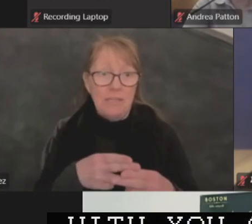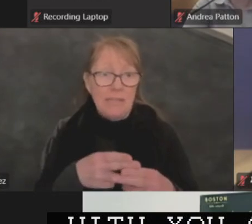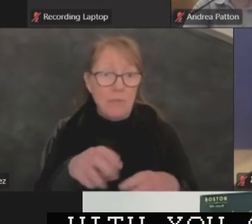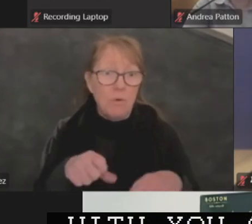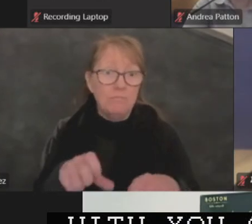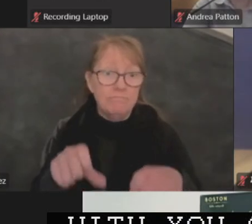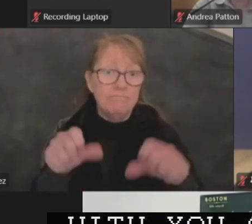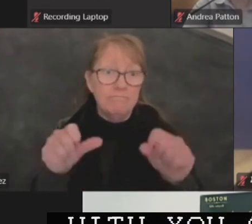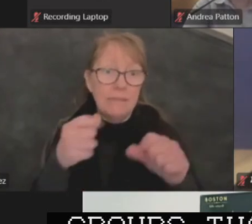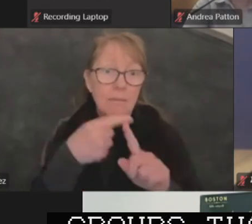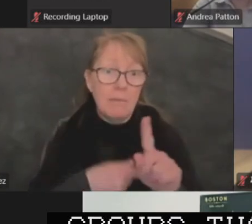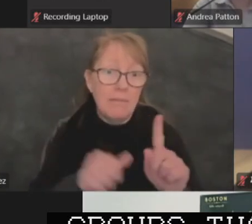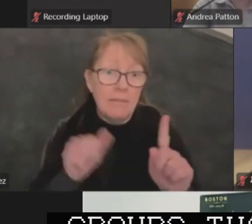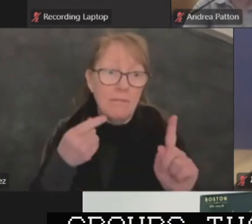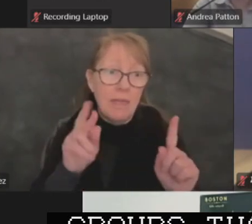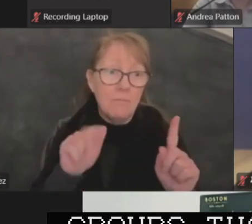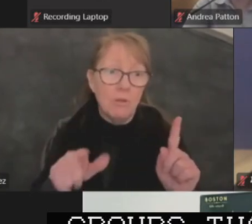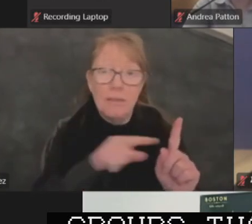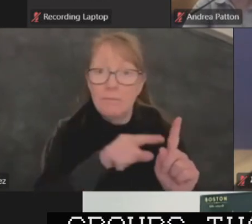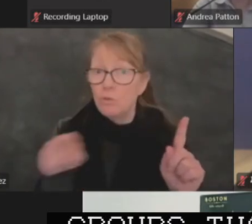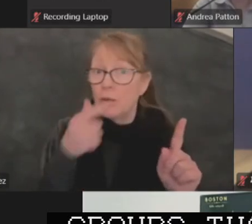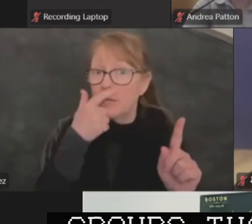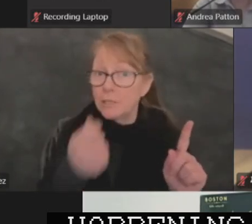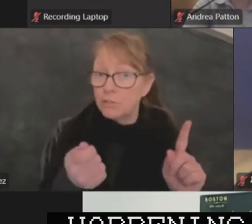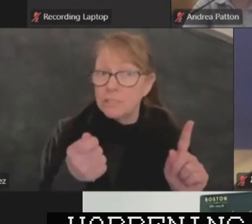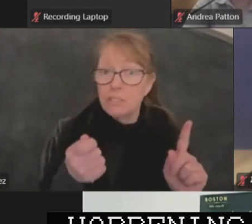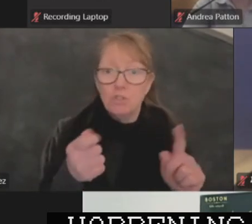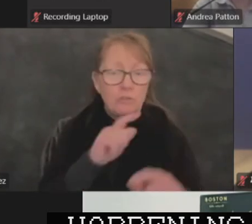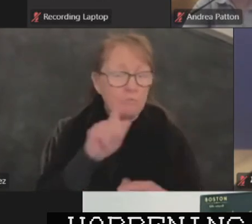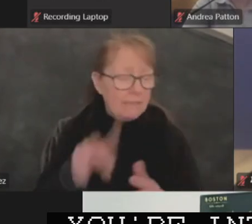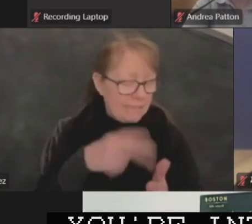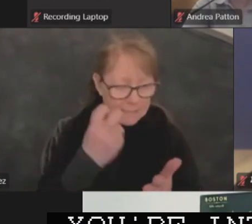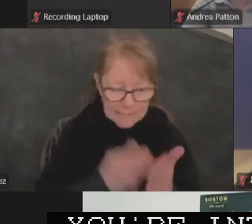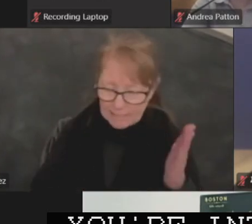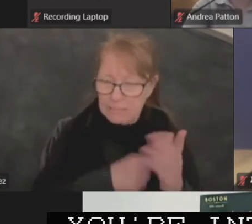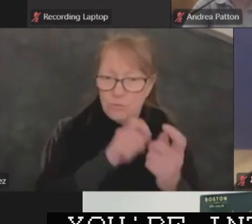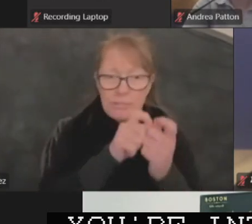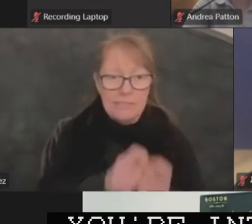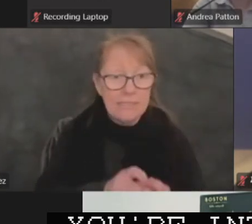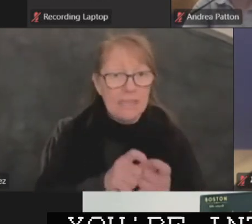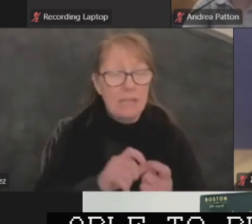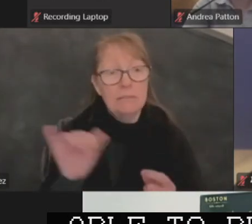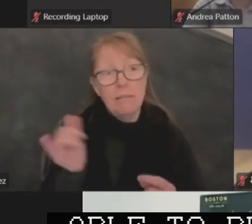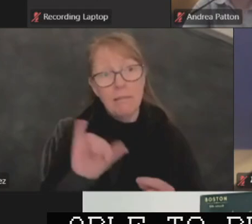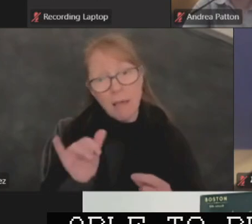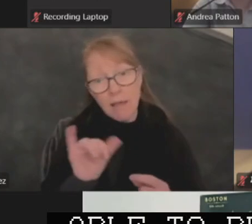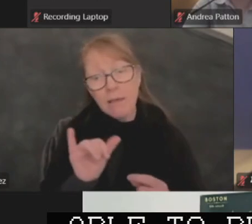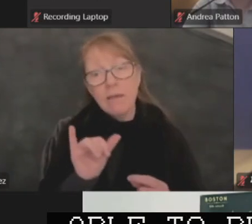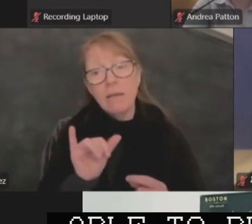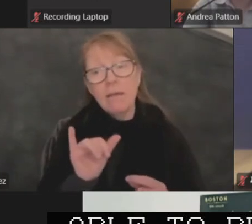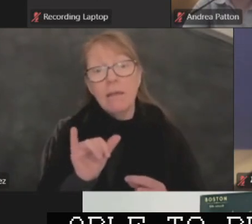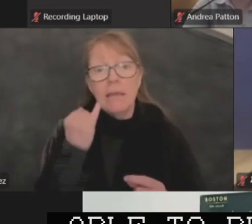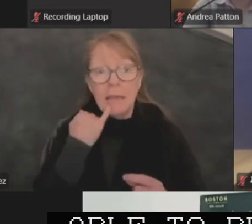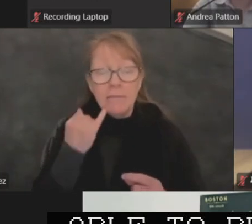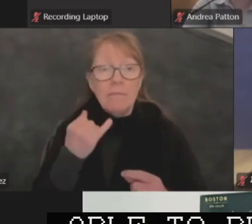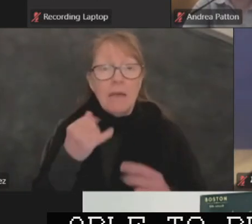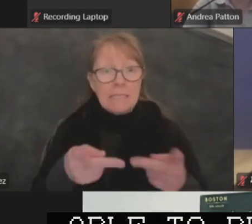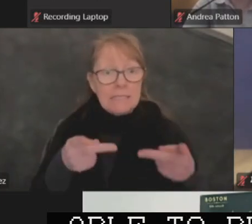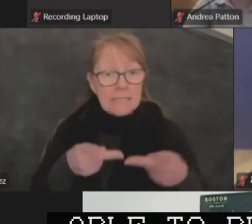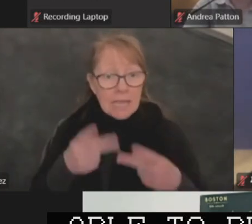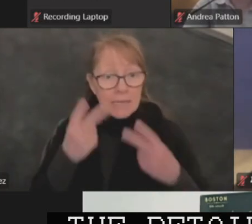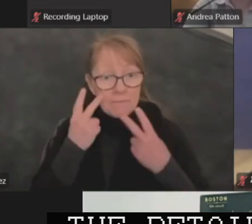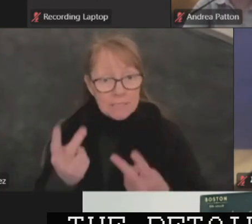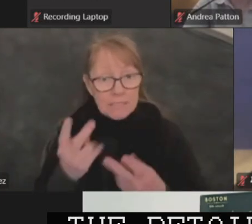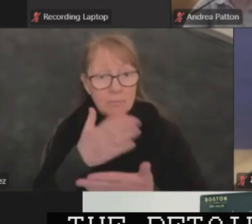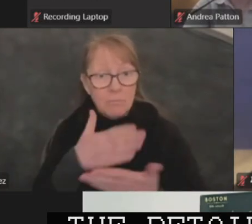interested, you'll be able to really dig into some of those details, like, hey, if we make a site visit, part of every